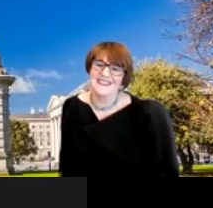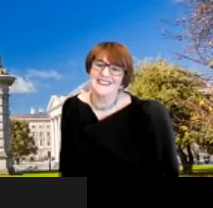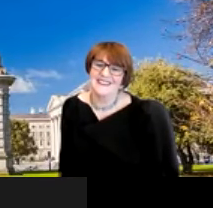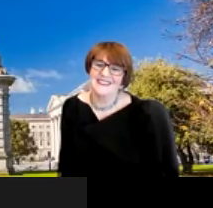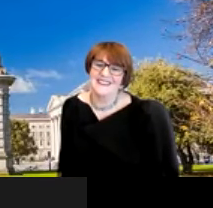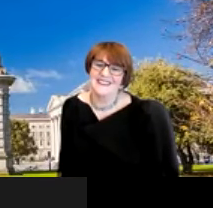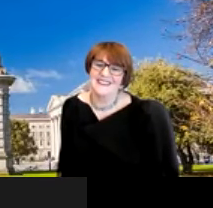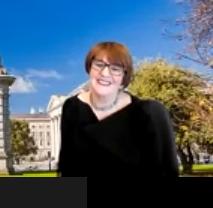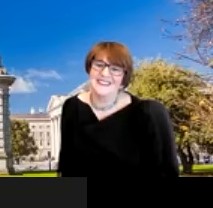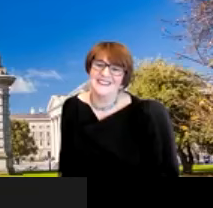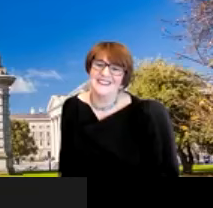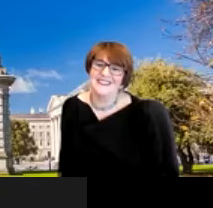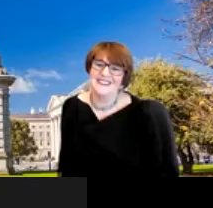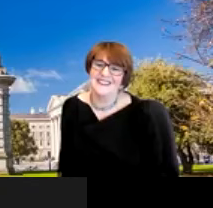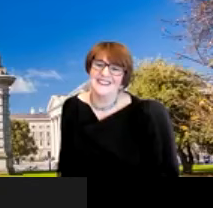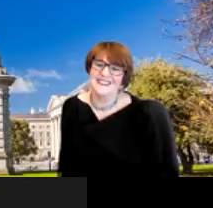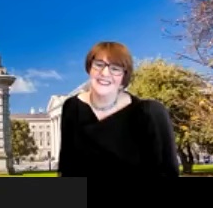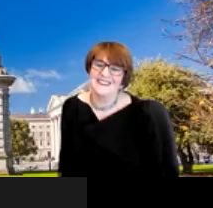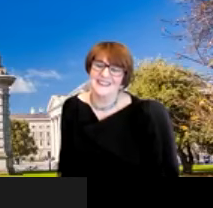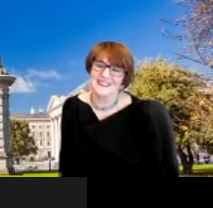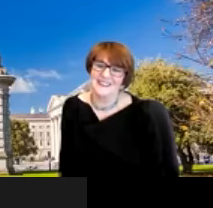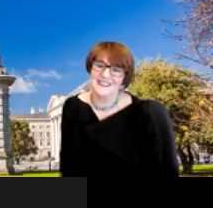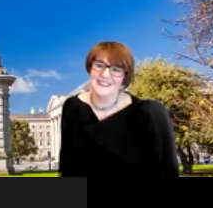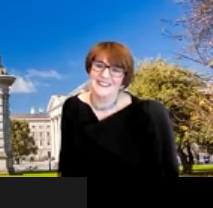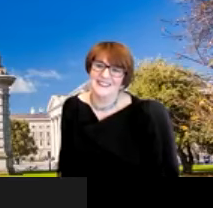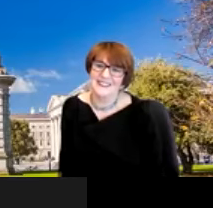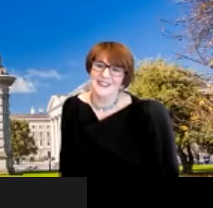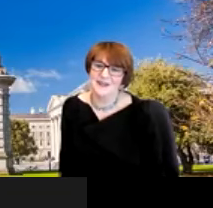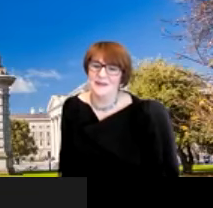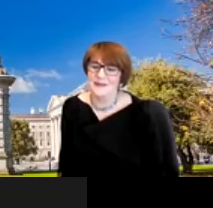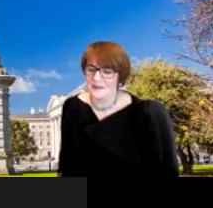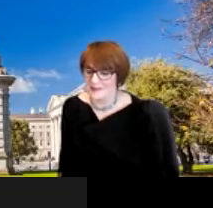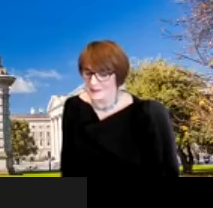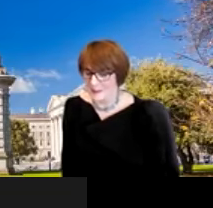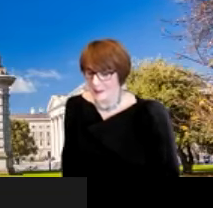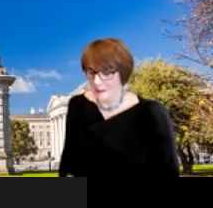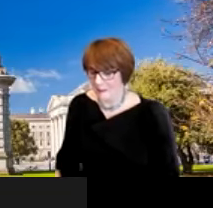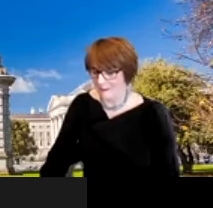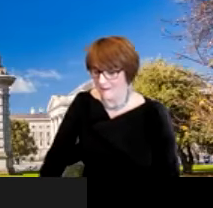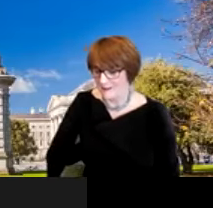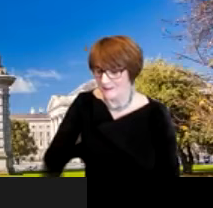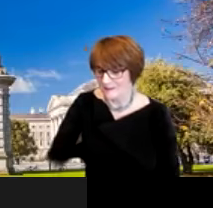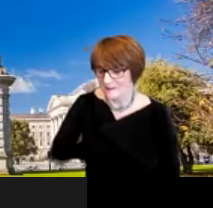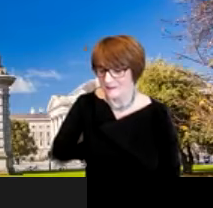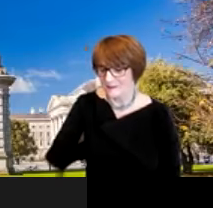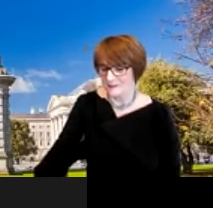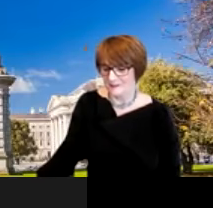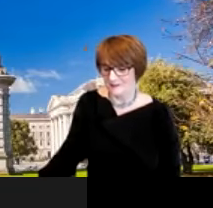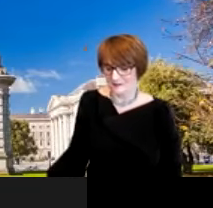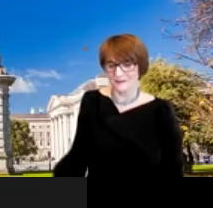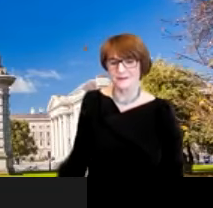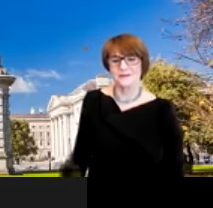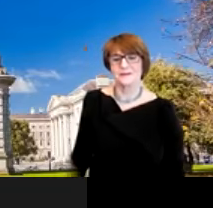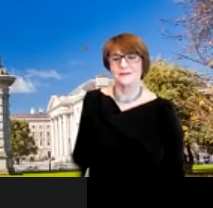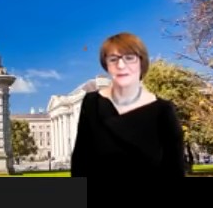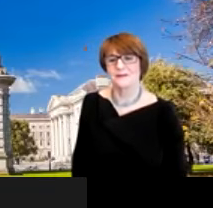rearing a child in Australia, and then due home in 2023. As